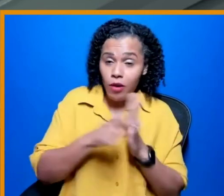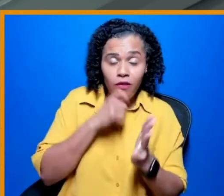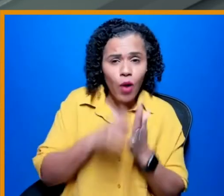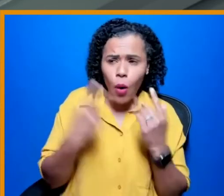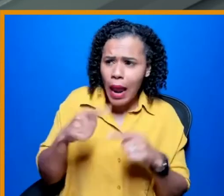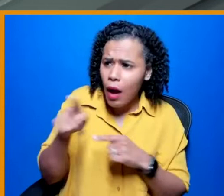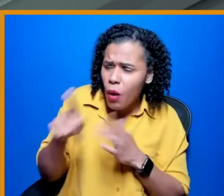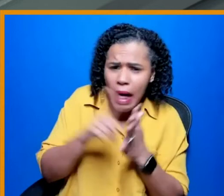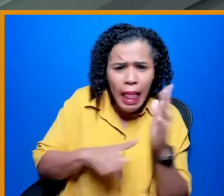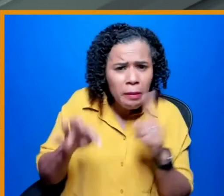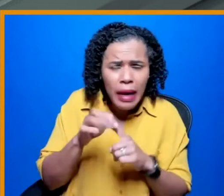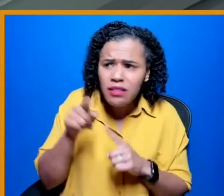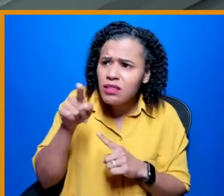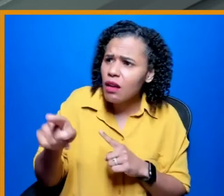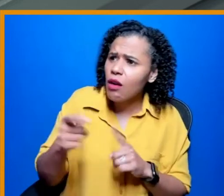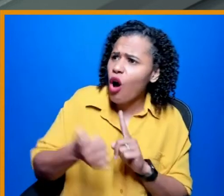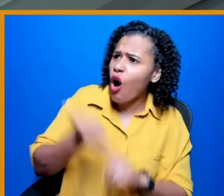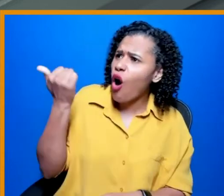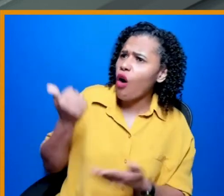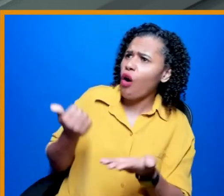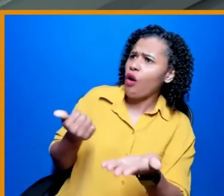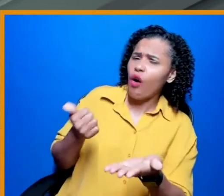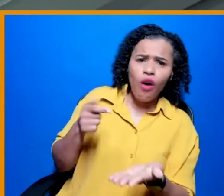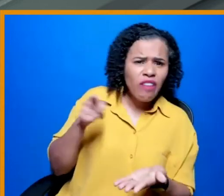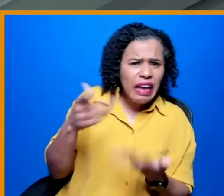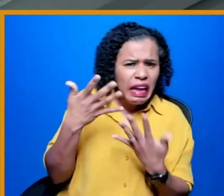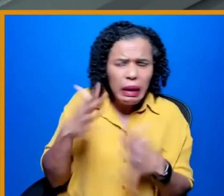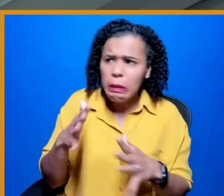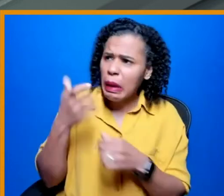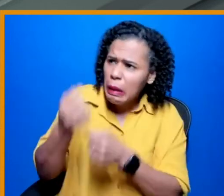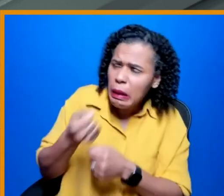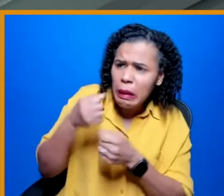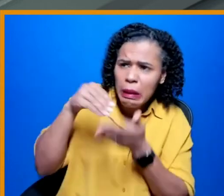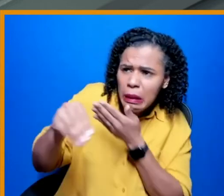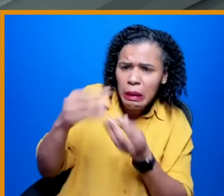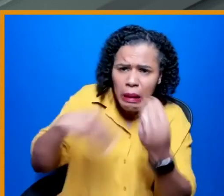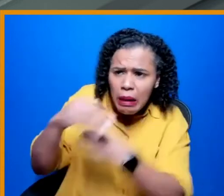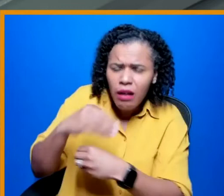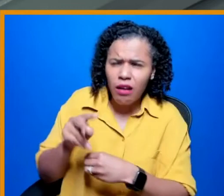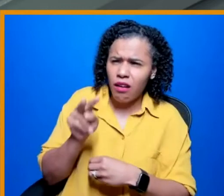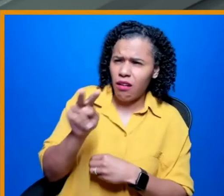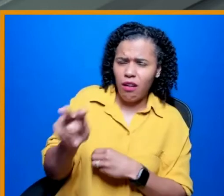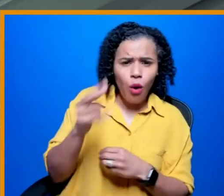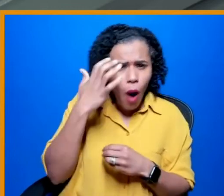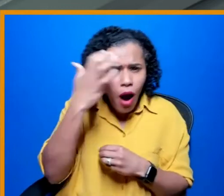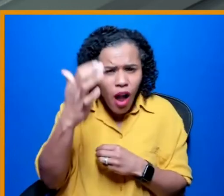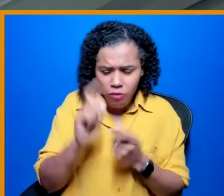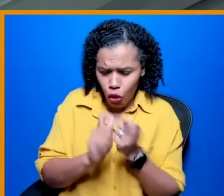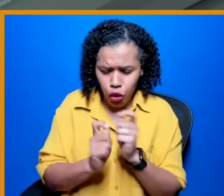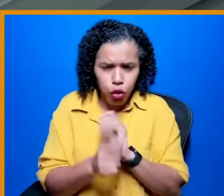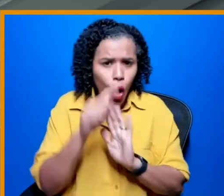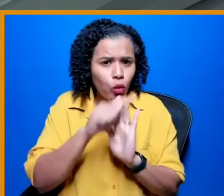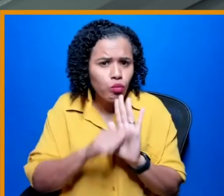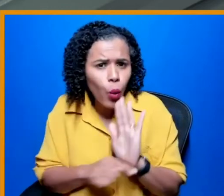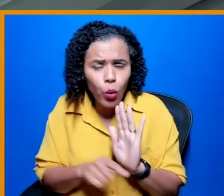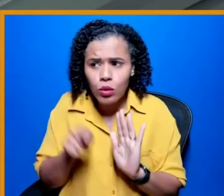paid lobbying activities as an MP. And I sat with colleagues on the 3rd of November and watched a government twist the rules that govern MPs' behaviour